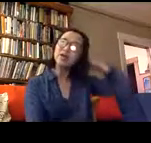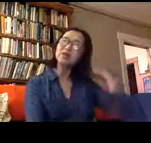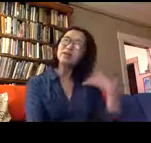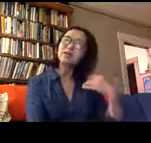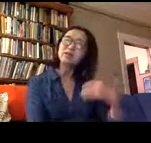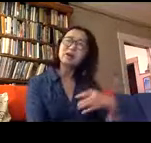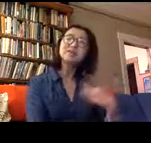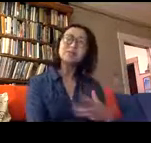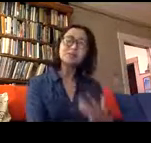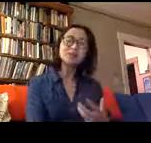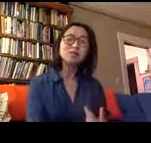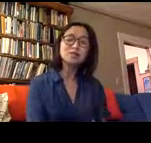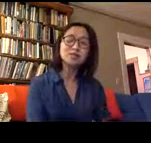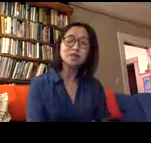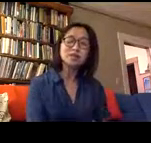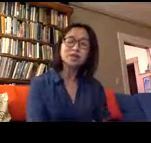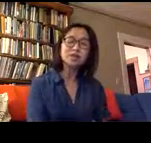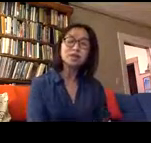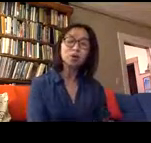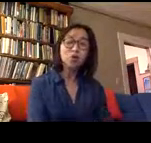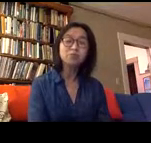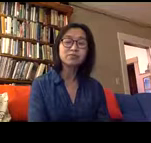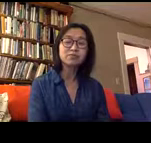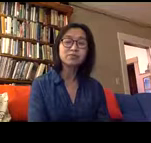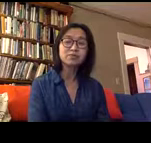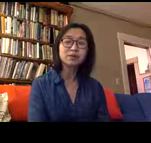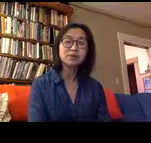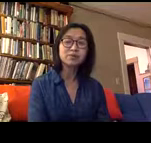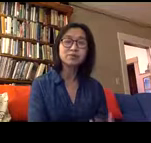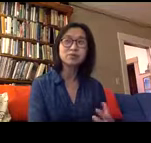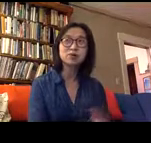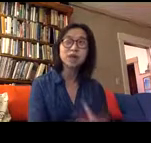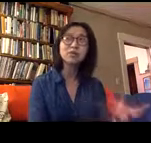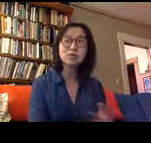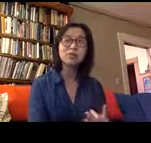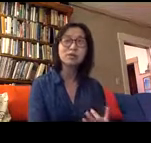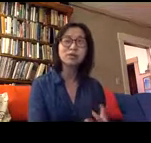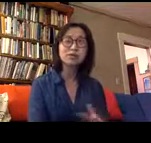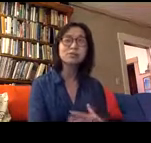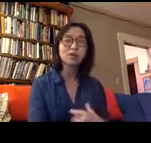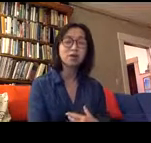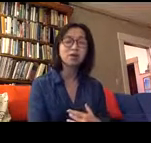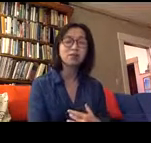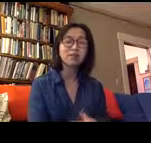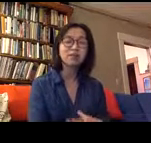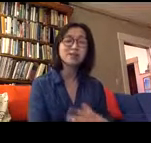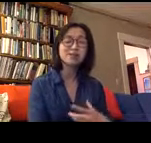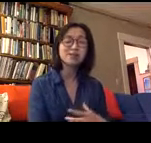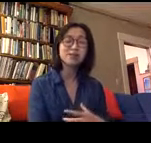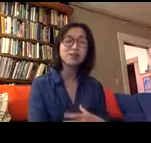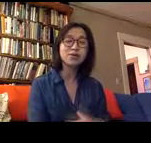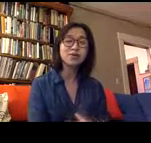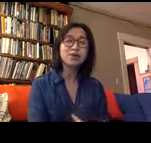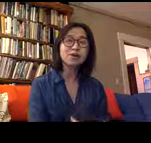I constantly don't see home to anywhere is my home. I just